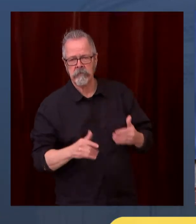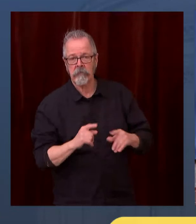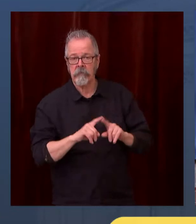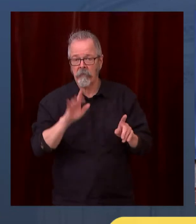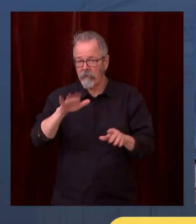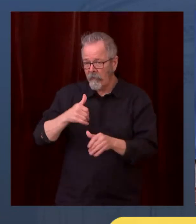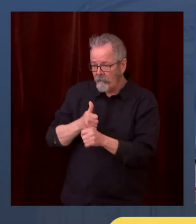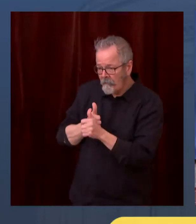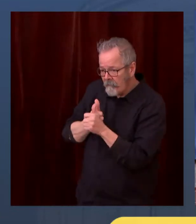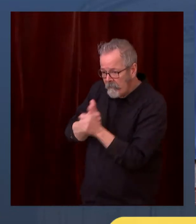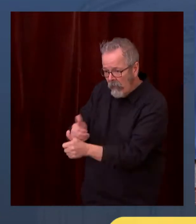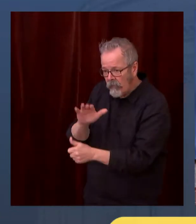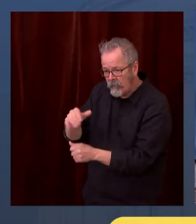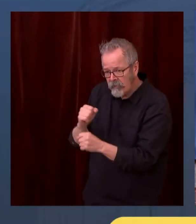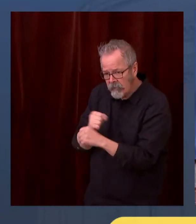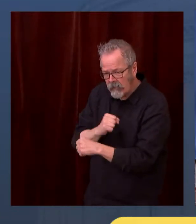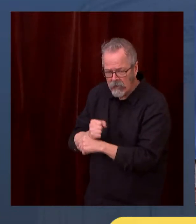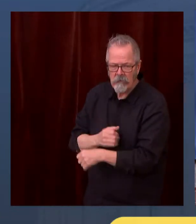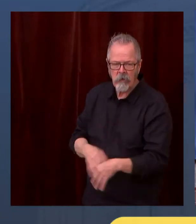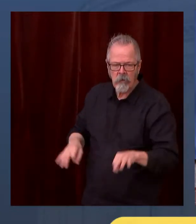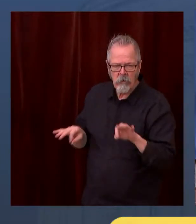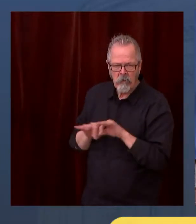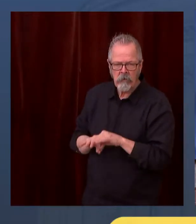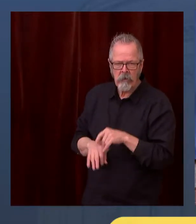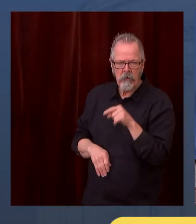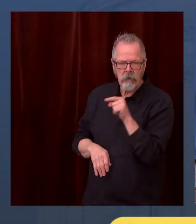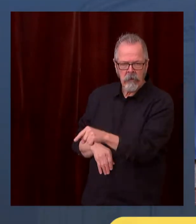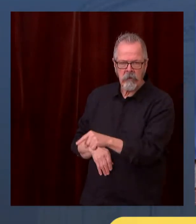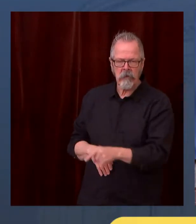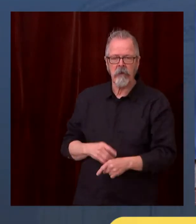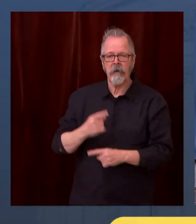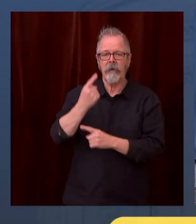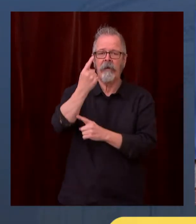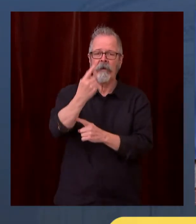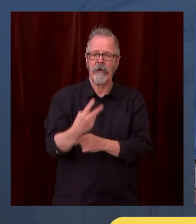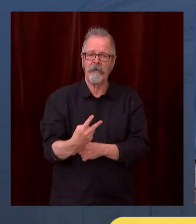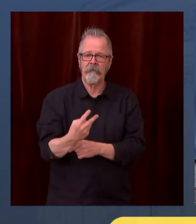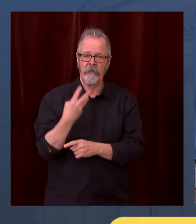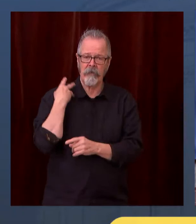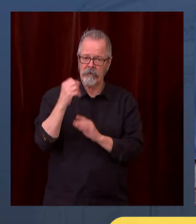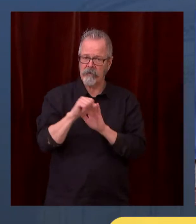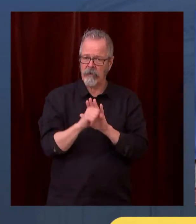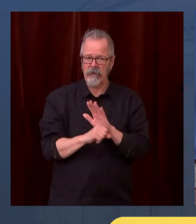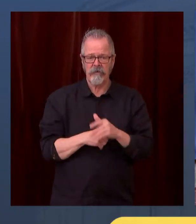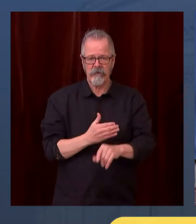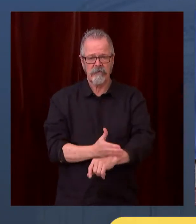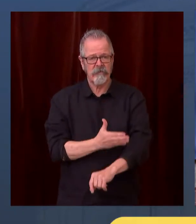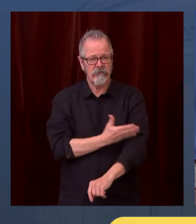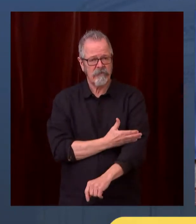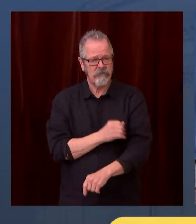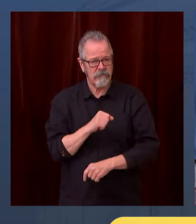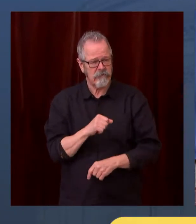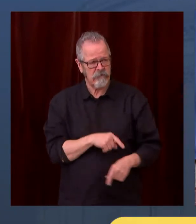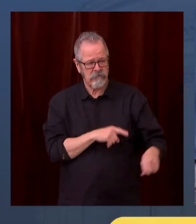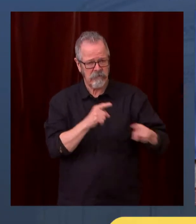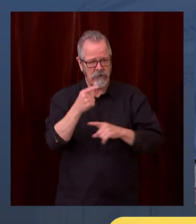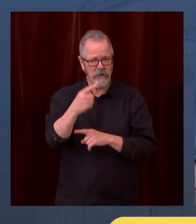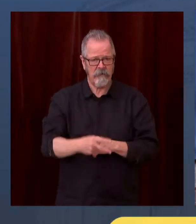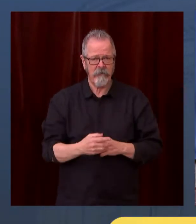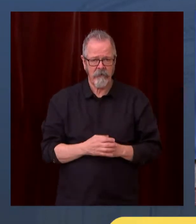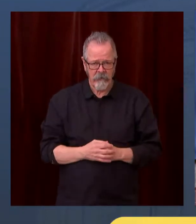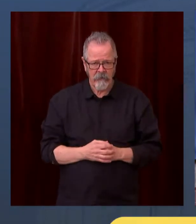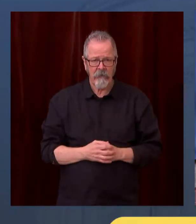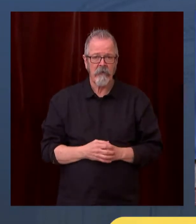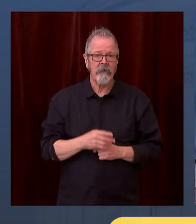About half the state met those metrics of improvement. We're very, very happy about that. About half the state did not.